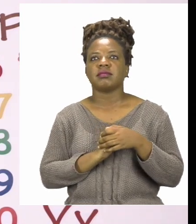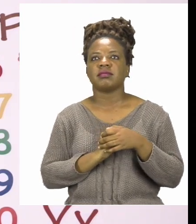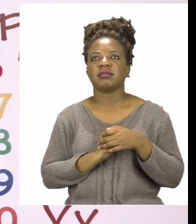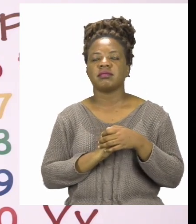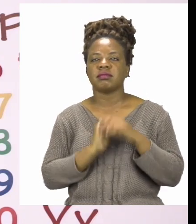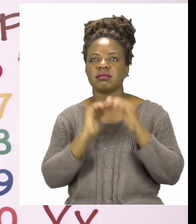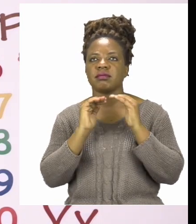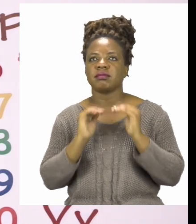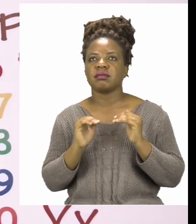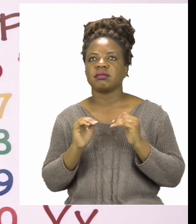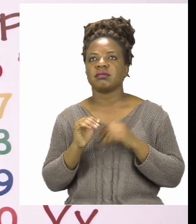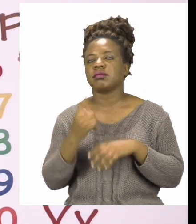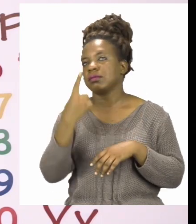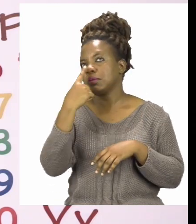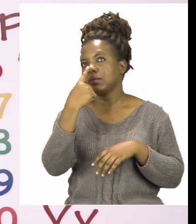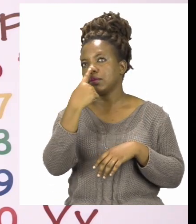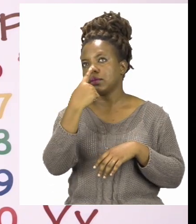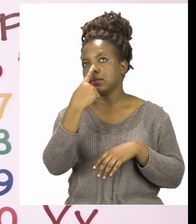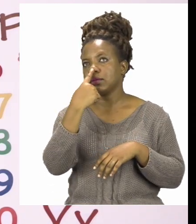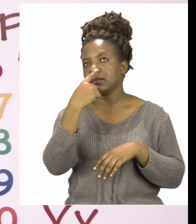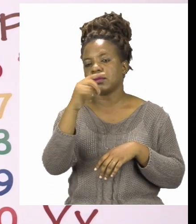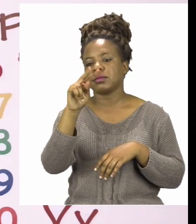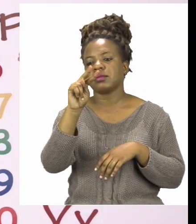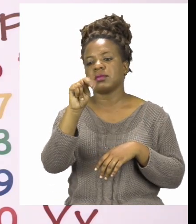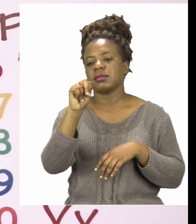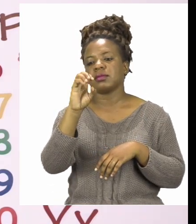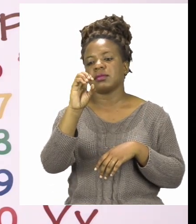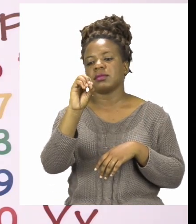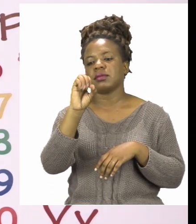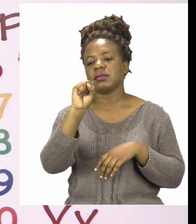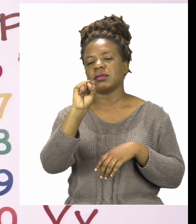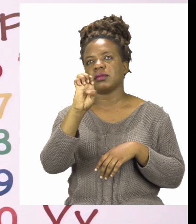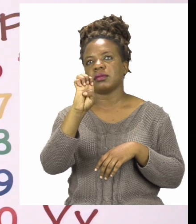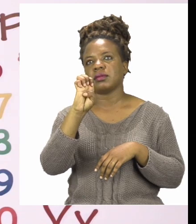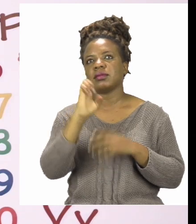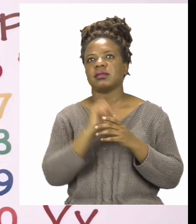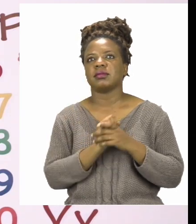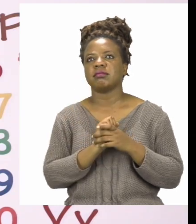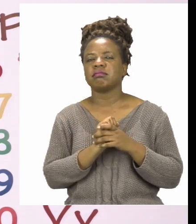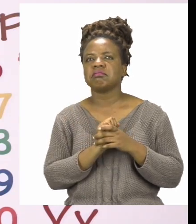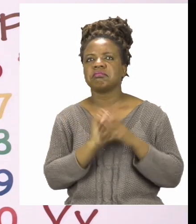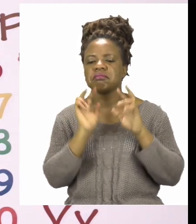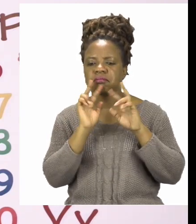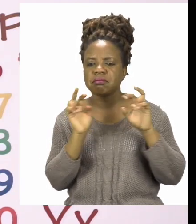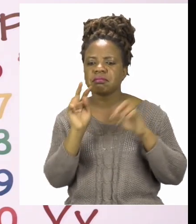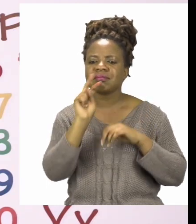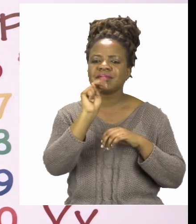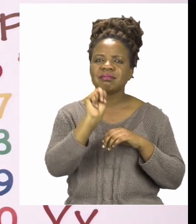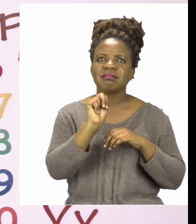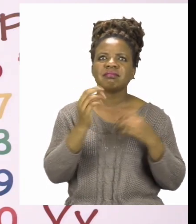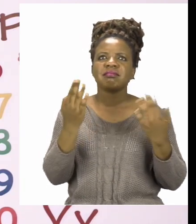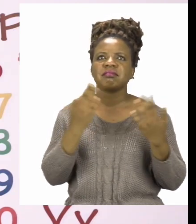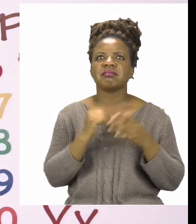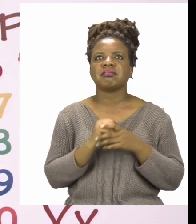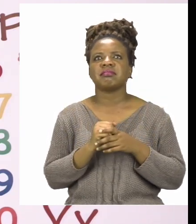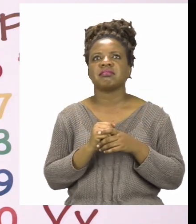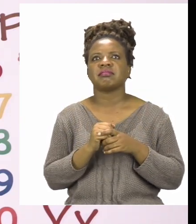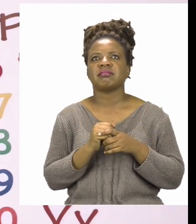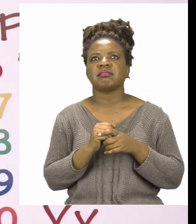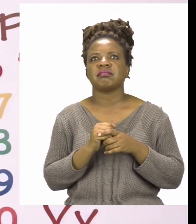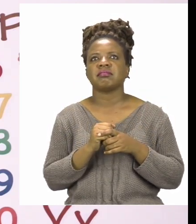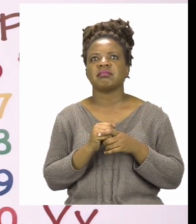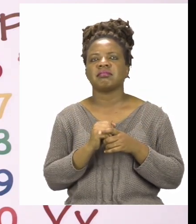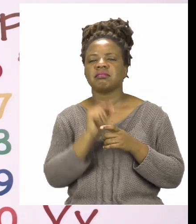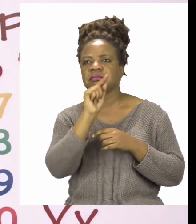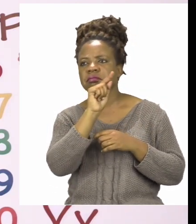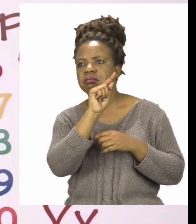one we're going to look for is nose. We're going to start by looking for a N. So we are going to go down because the